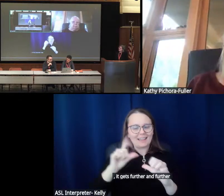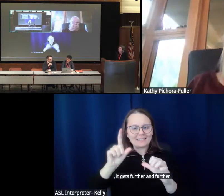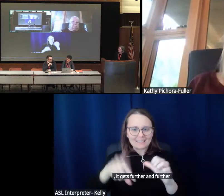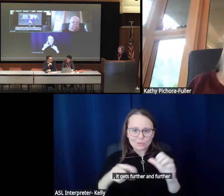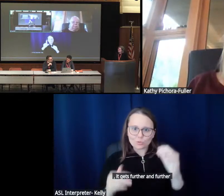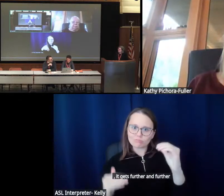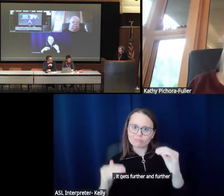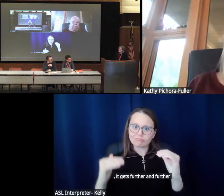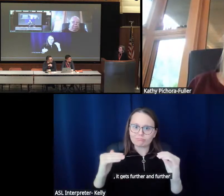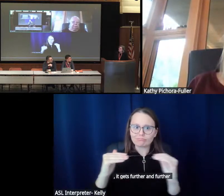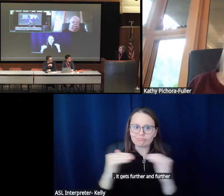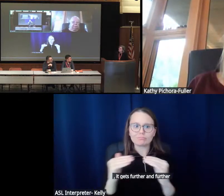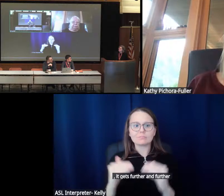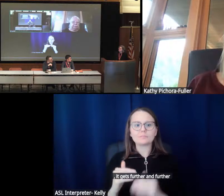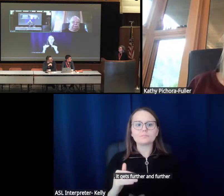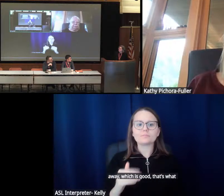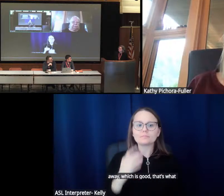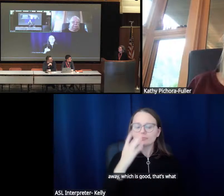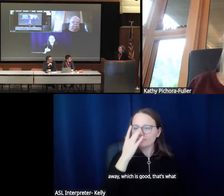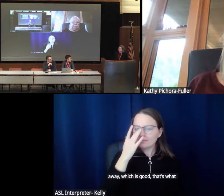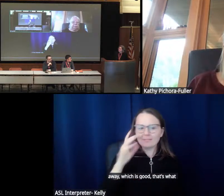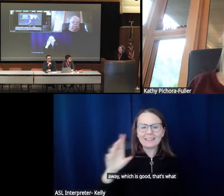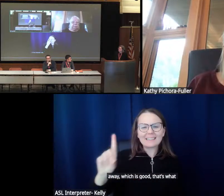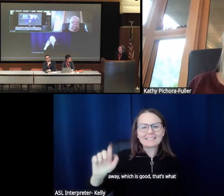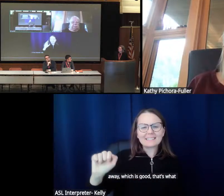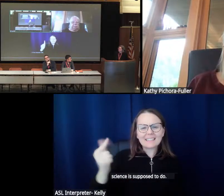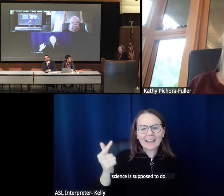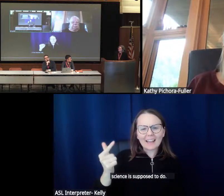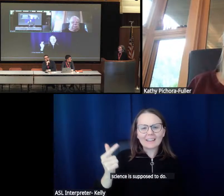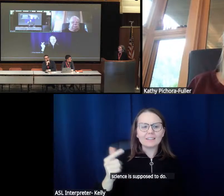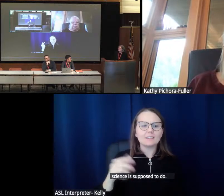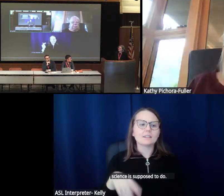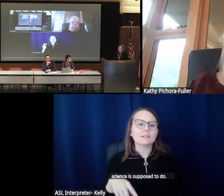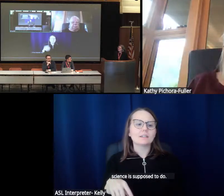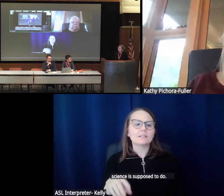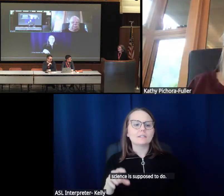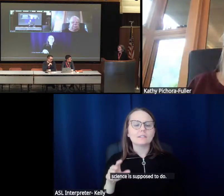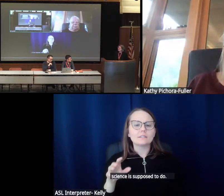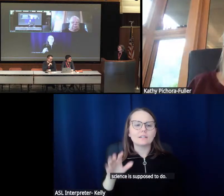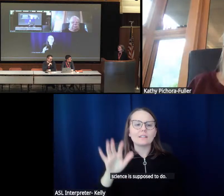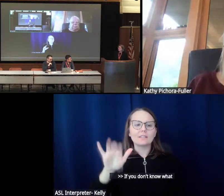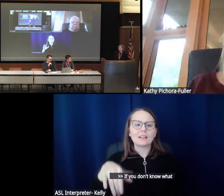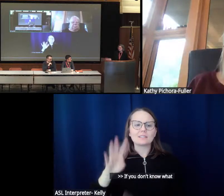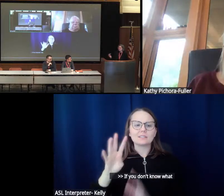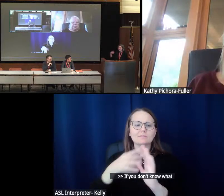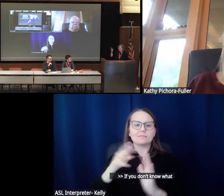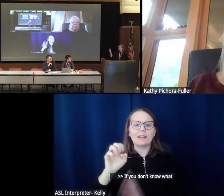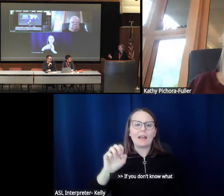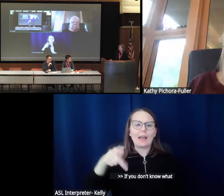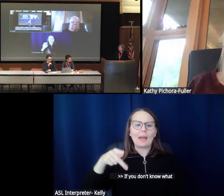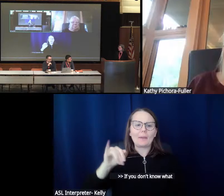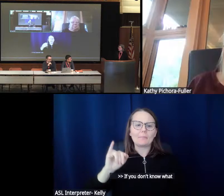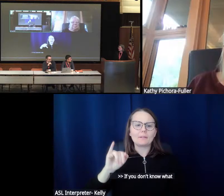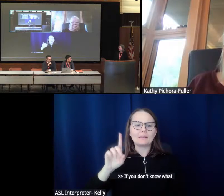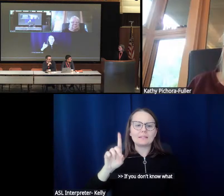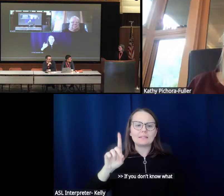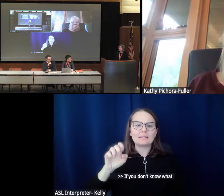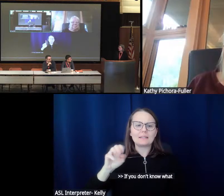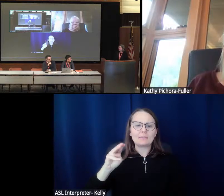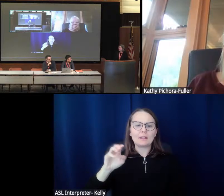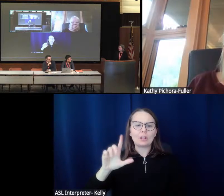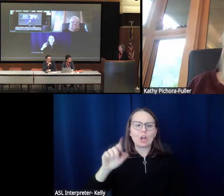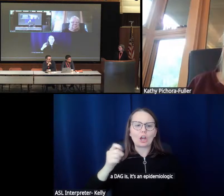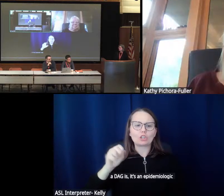And just for, if you don't know what a DAG is, it's a directed acyclic graph. It's an epidemiologic tool. It's like a